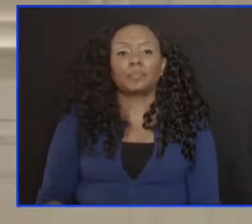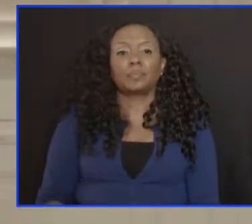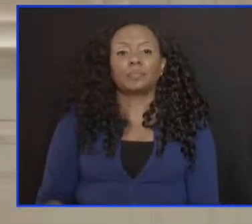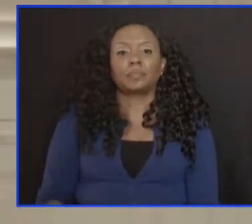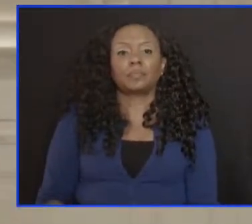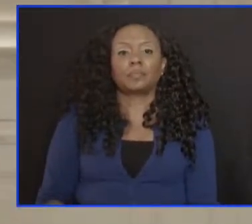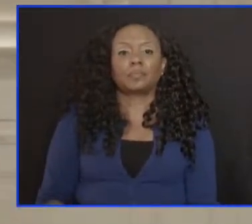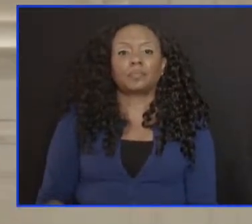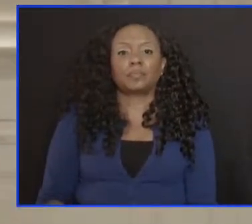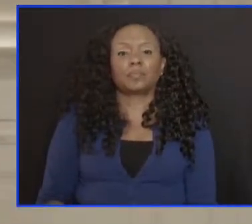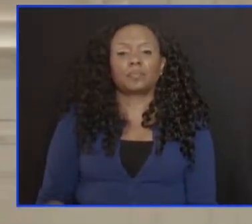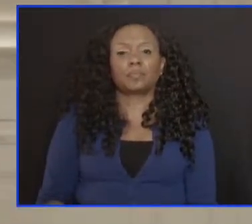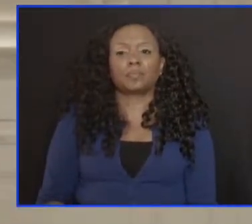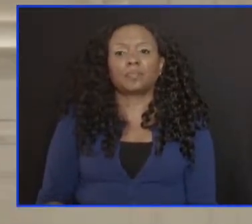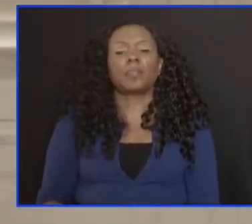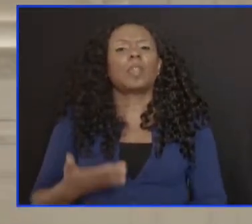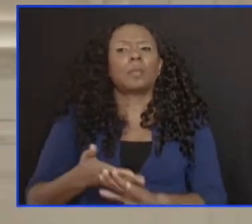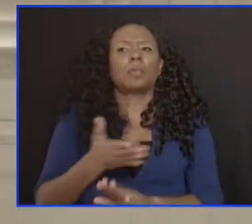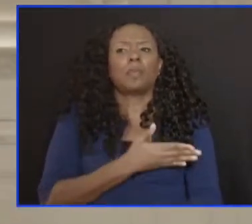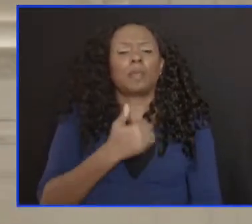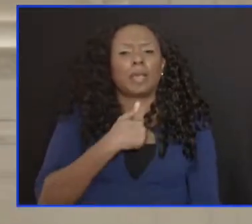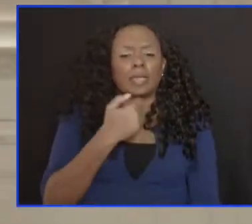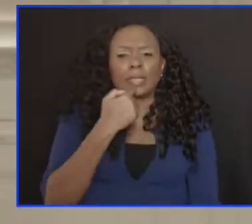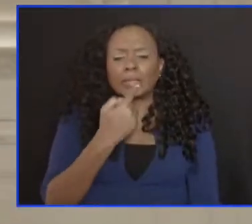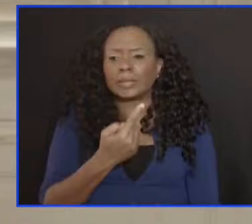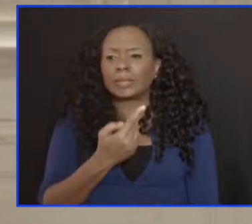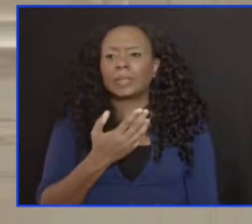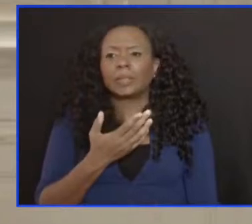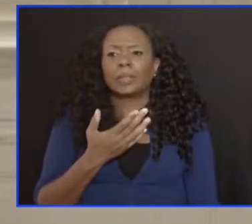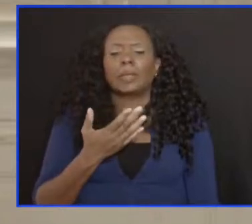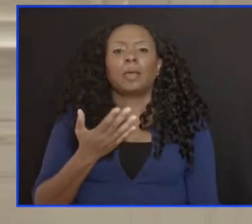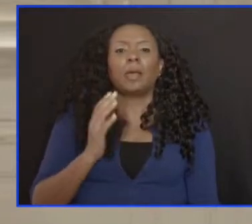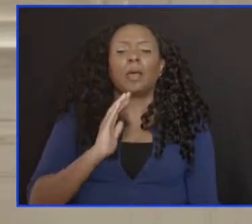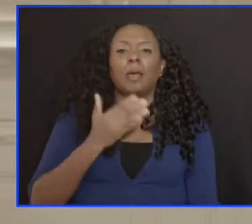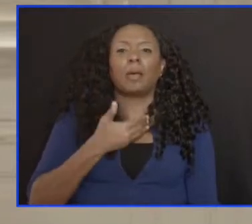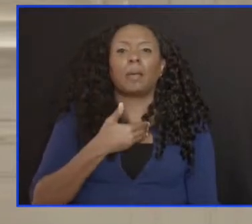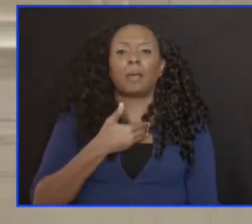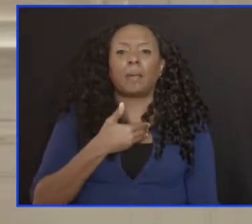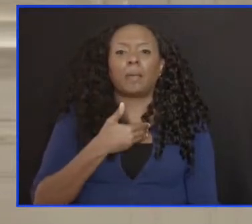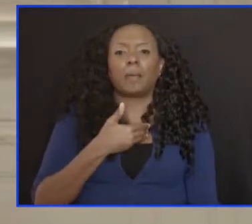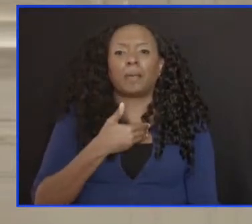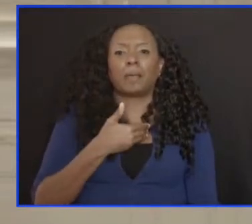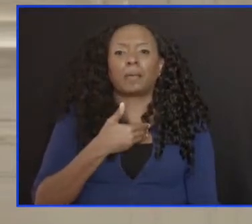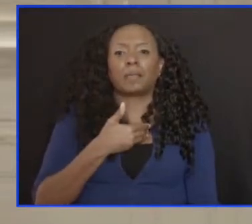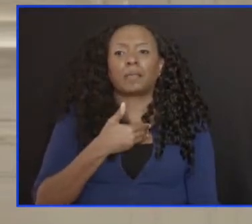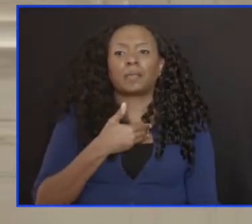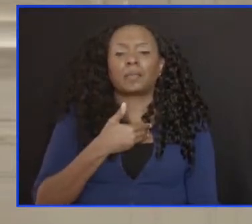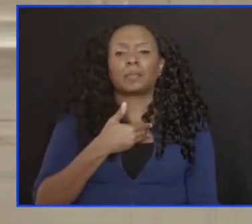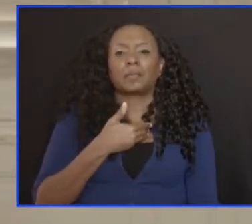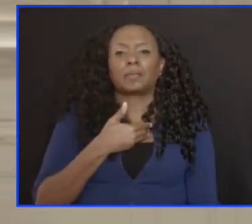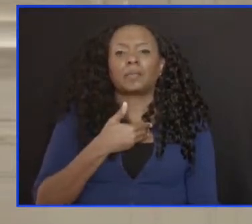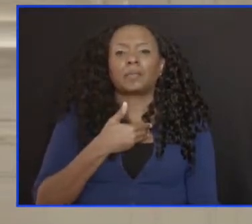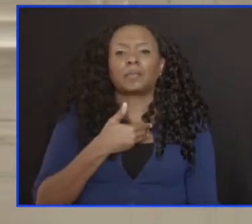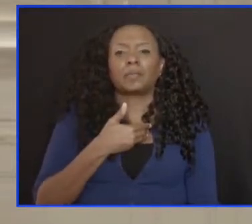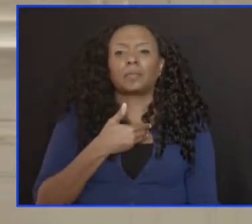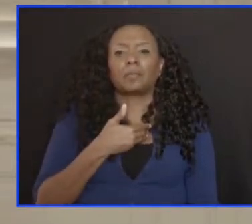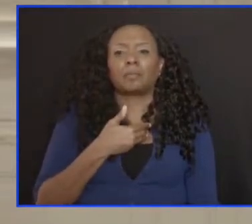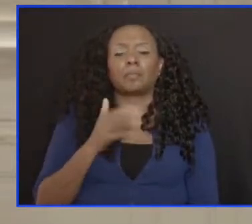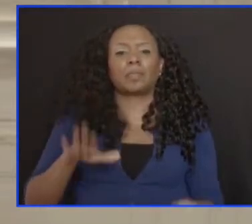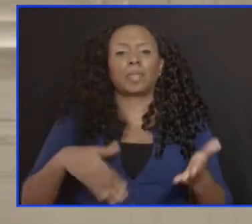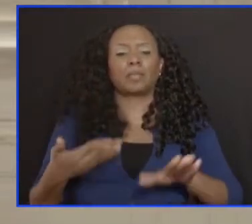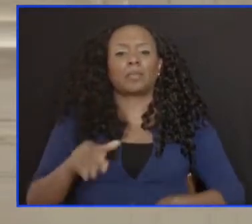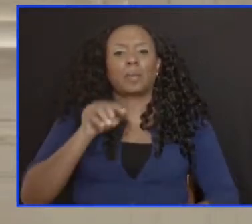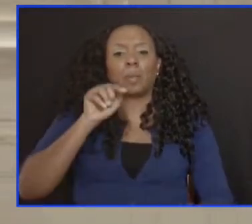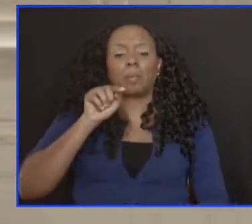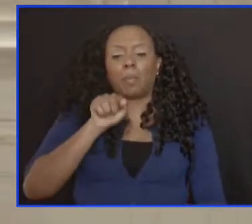table, and I probably should say, David, before I go on in terms of case fatality, our case fatality is about 0.73%. We